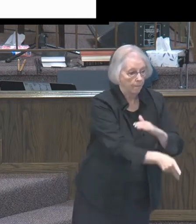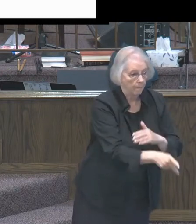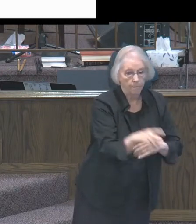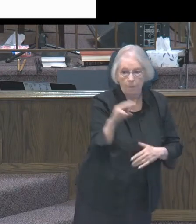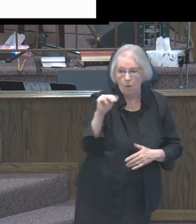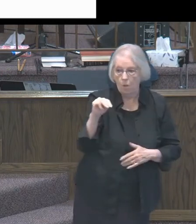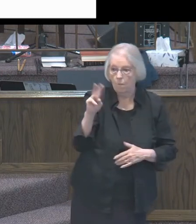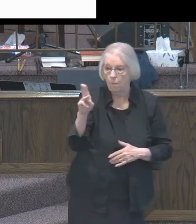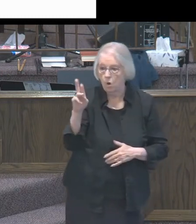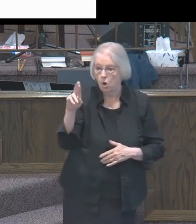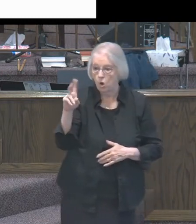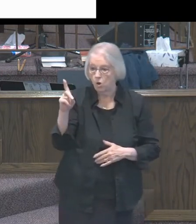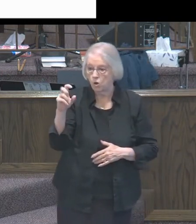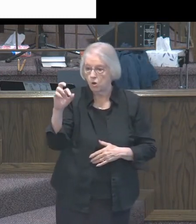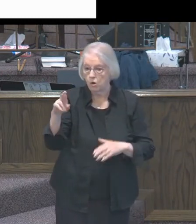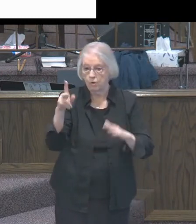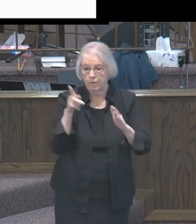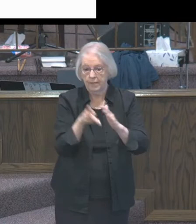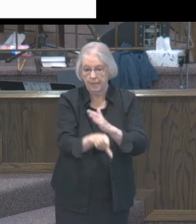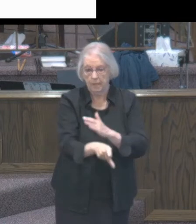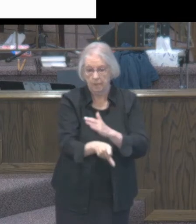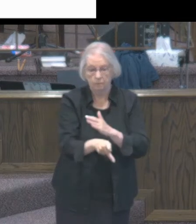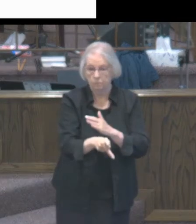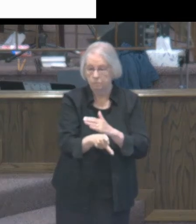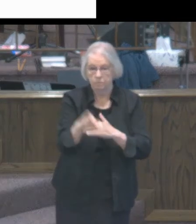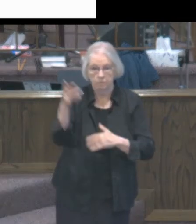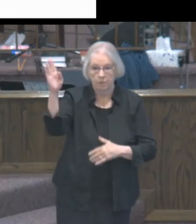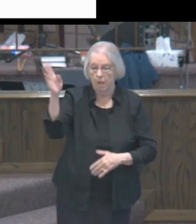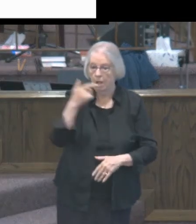thou shalt not kill, or you shall not murder.